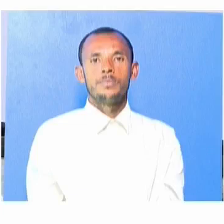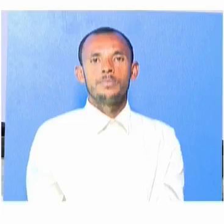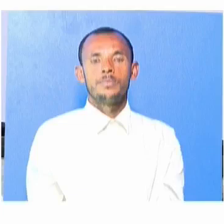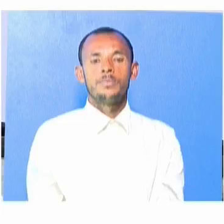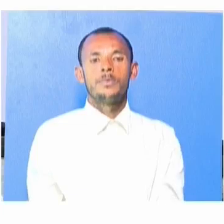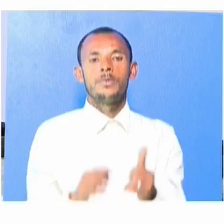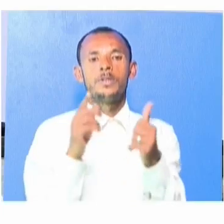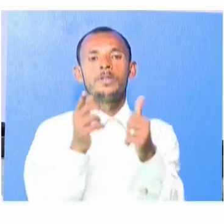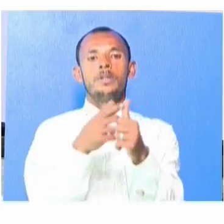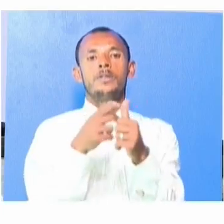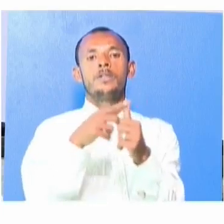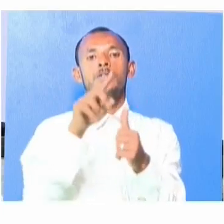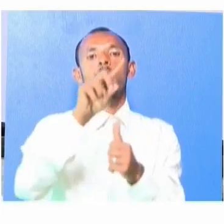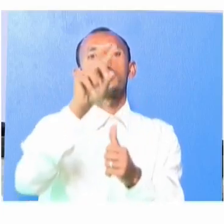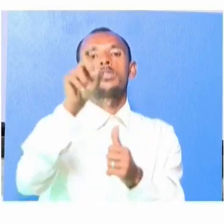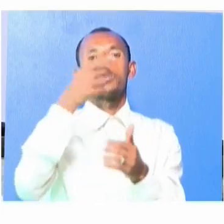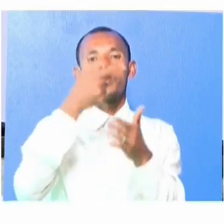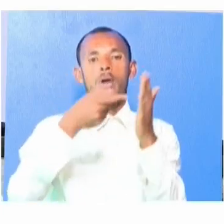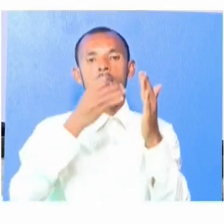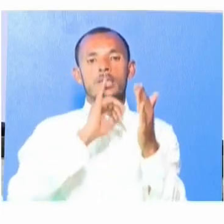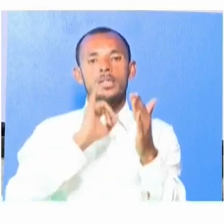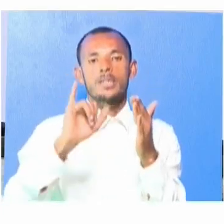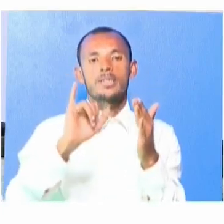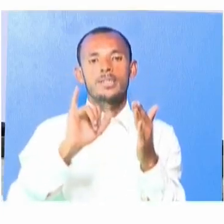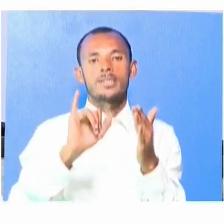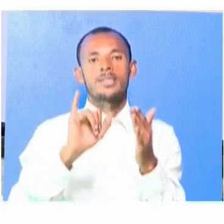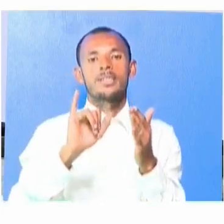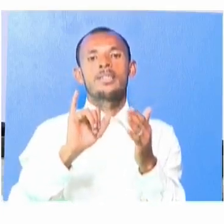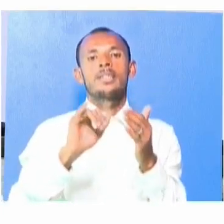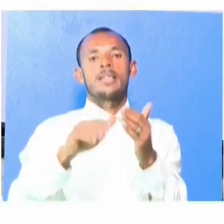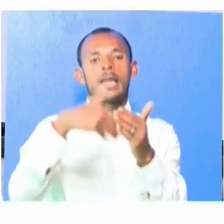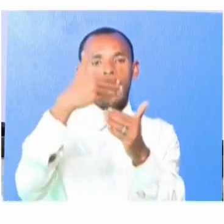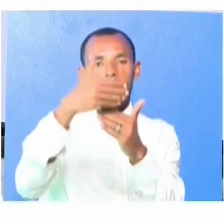The first question: what is the successor of